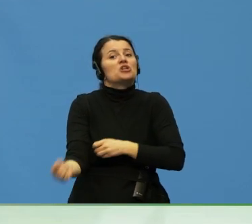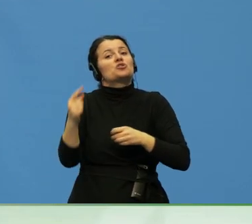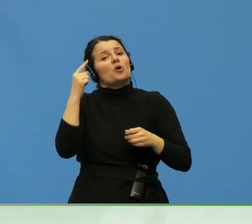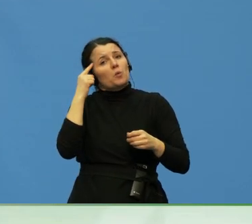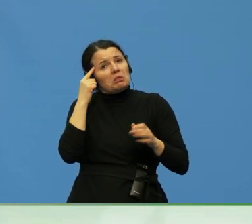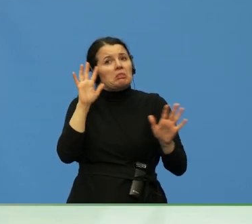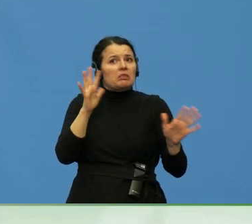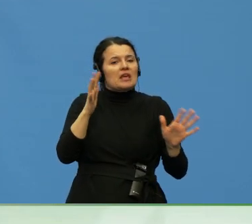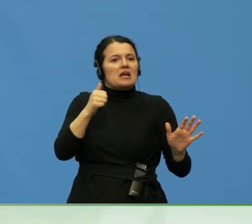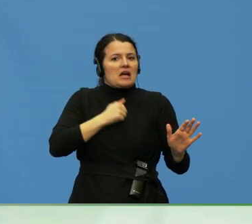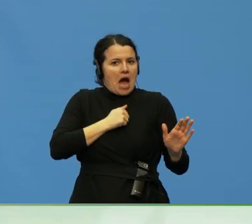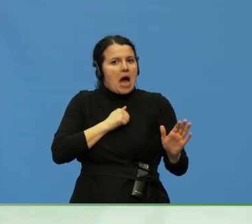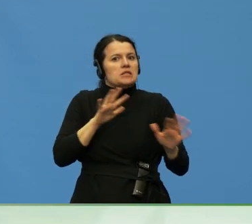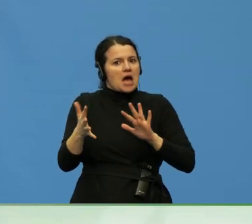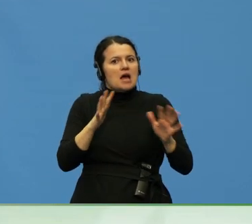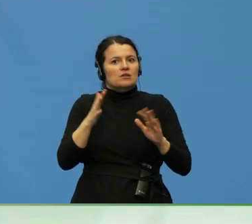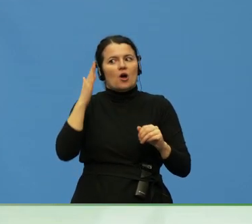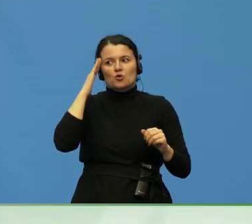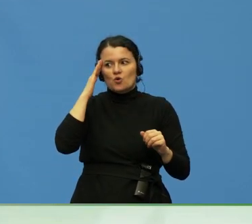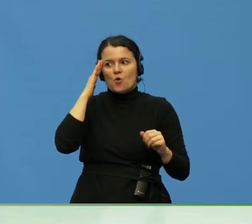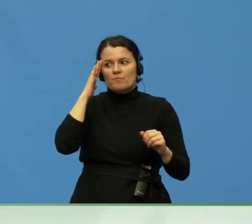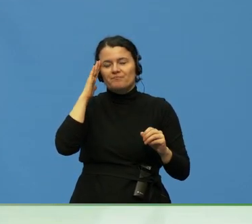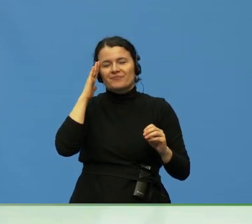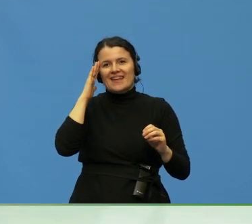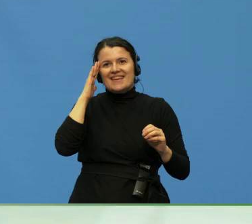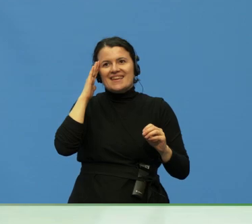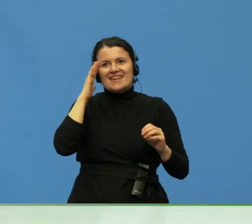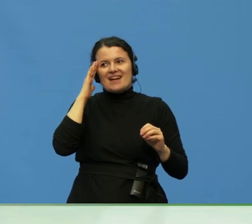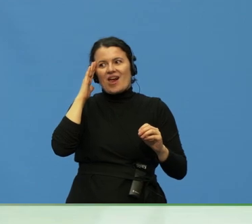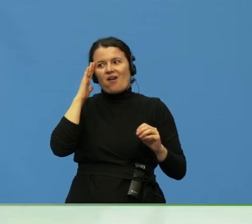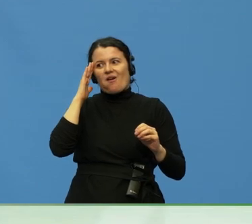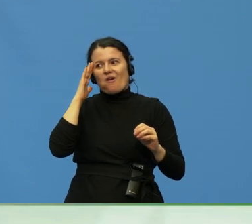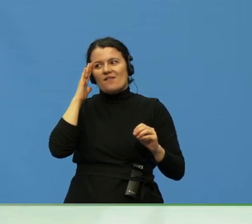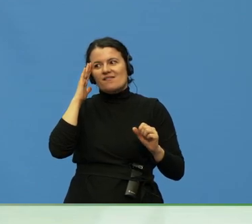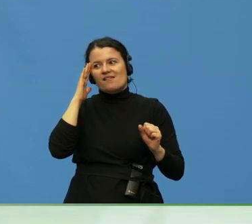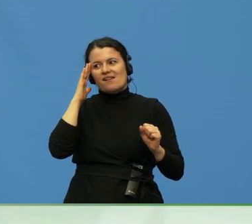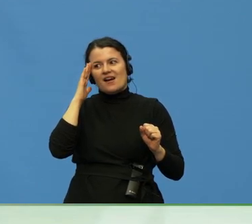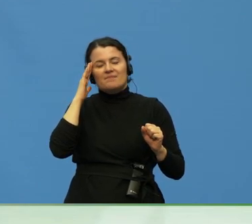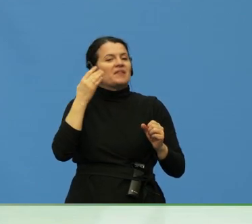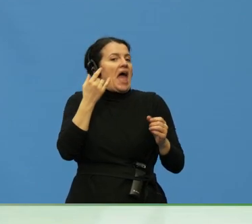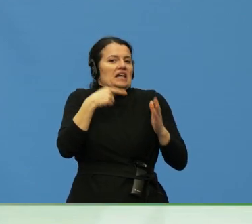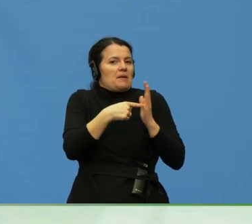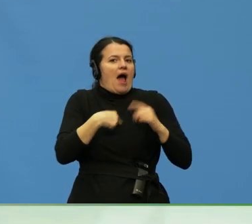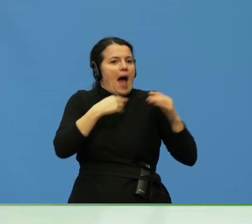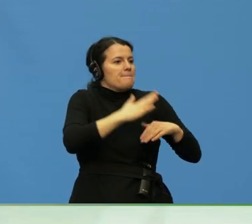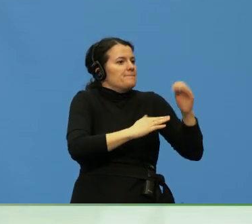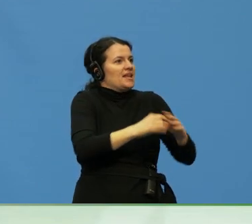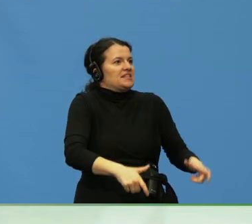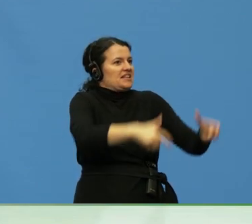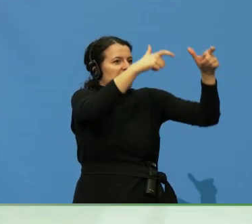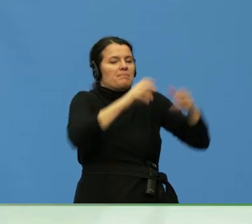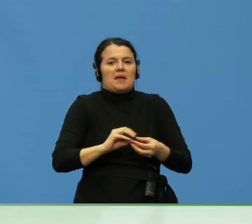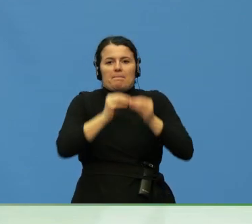Canada is make something work for somebody if the thing we built doesn't work for them. And it's